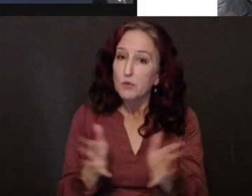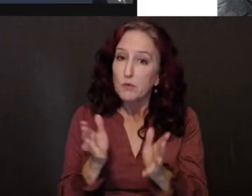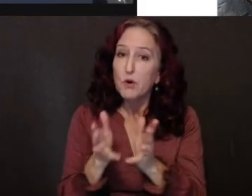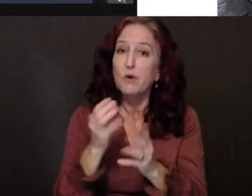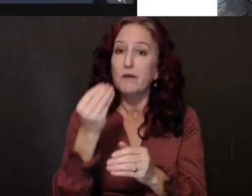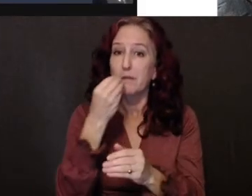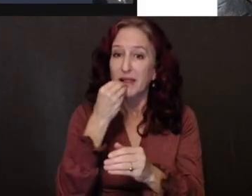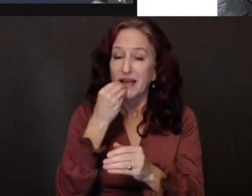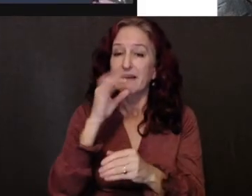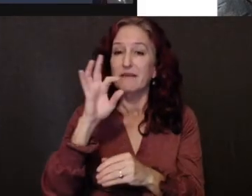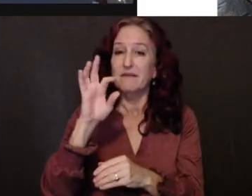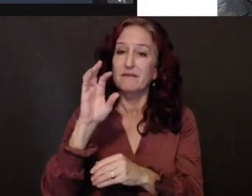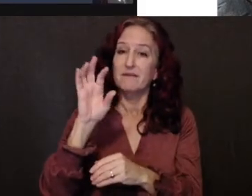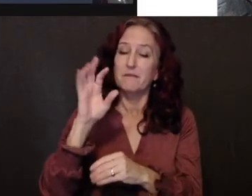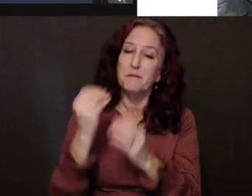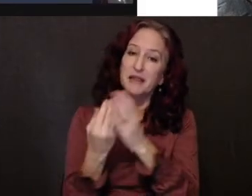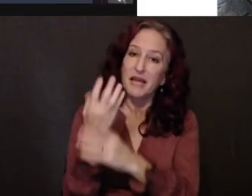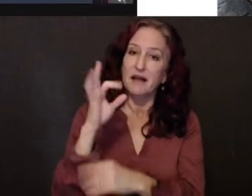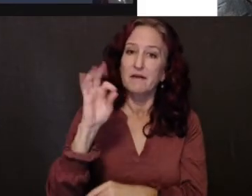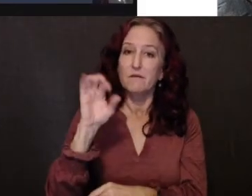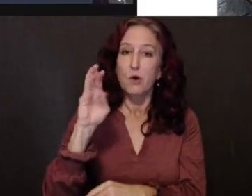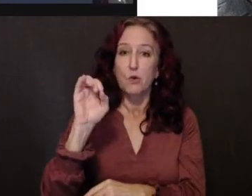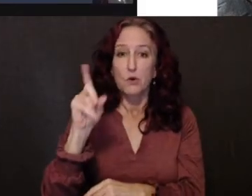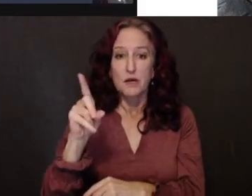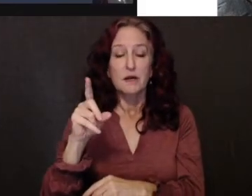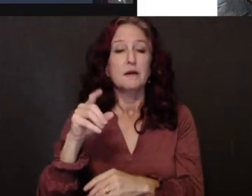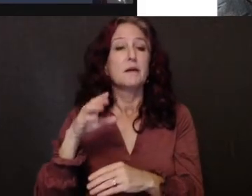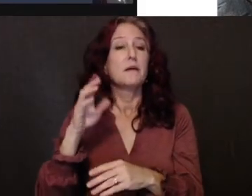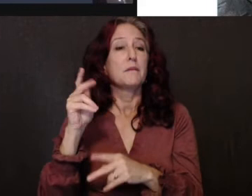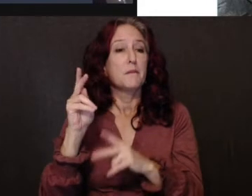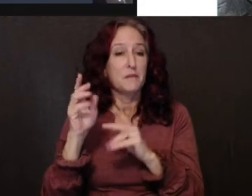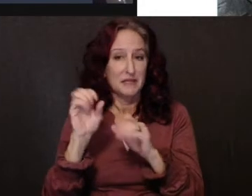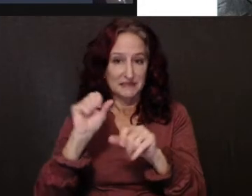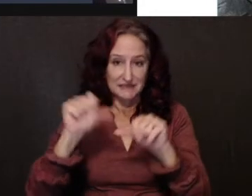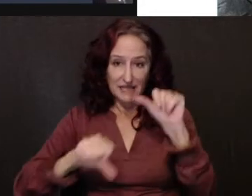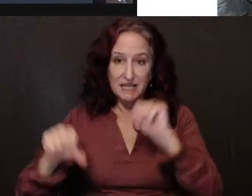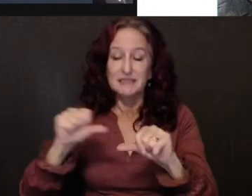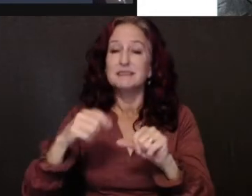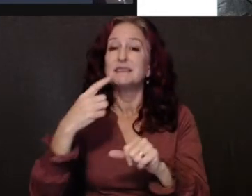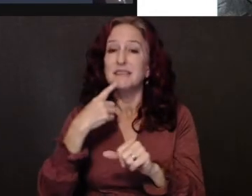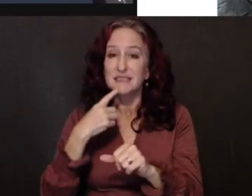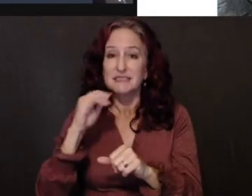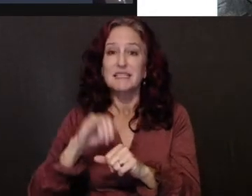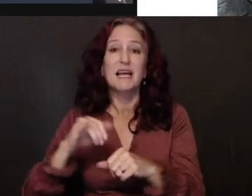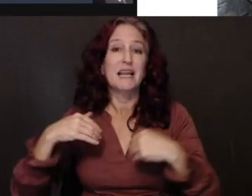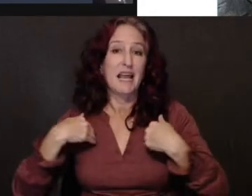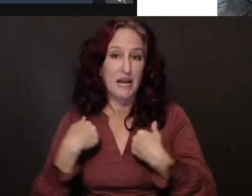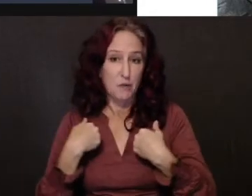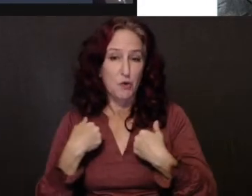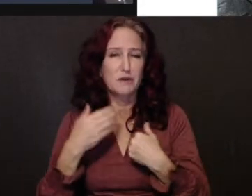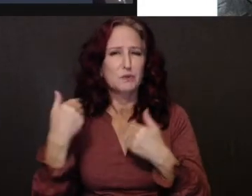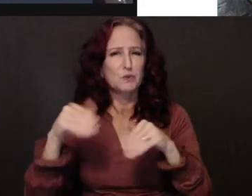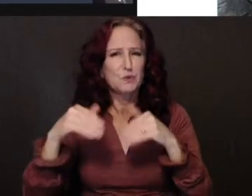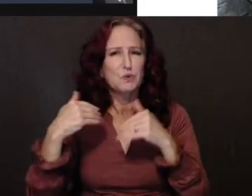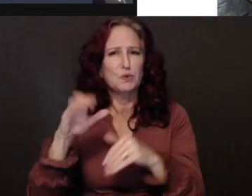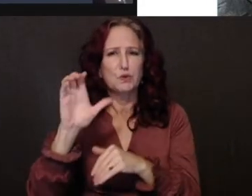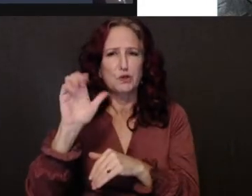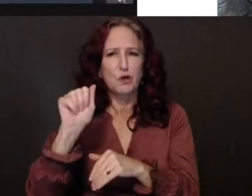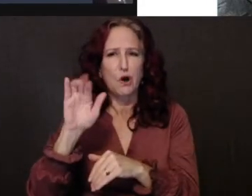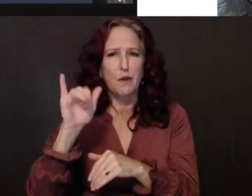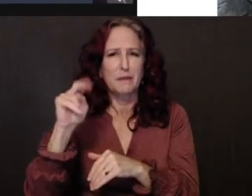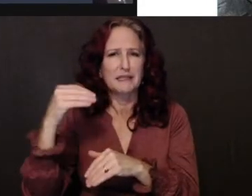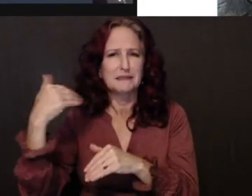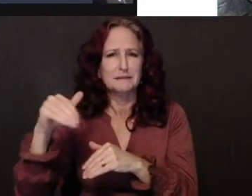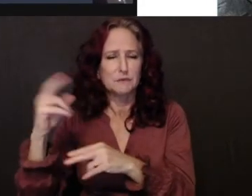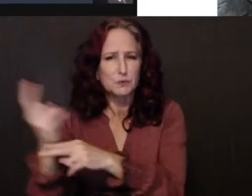why we promote this is really for two primary reasons. So the latest science is indicating that animal-based food groups are more carbon-intensive